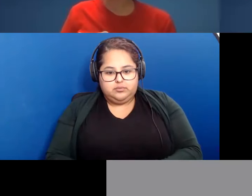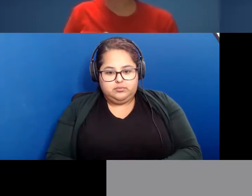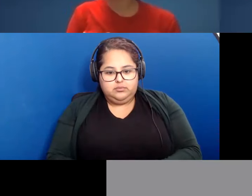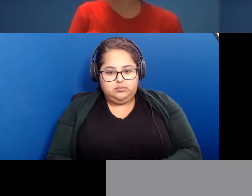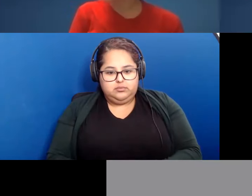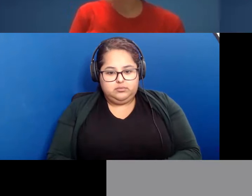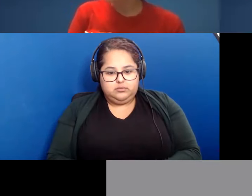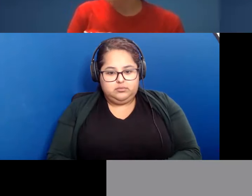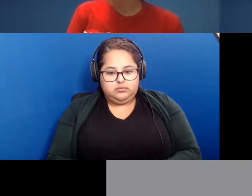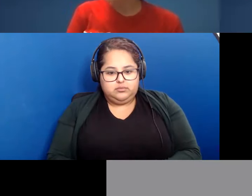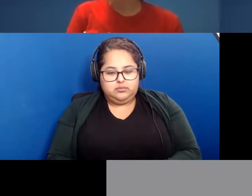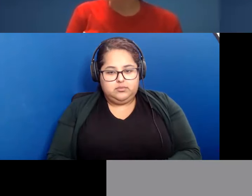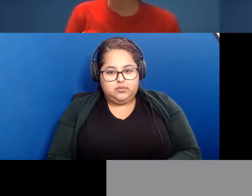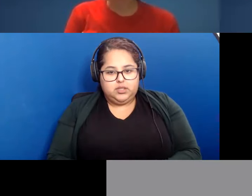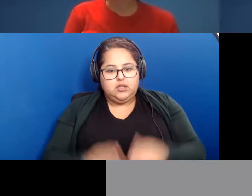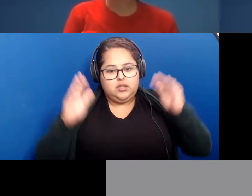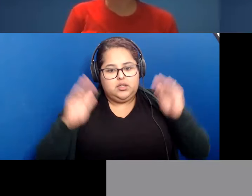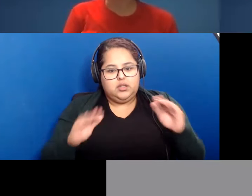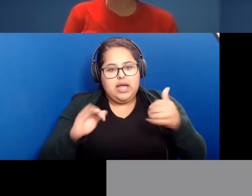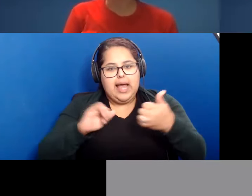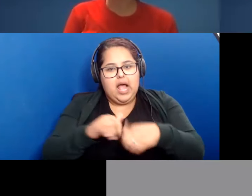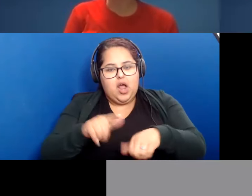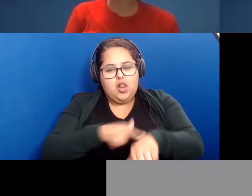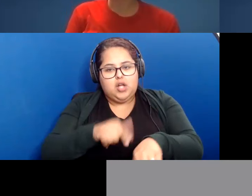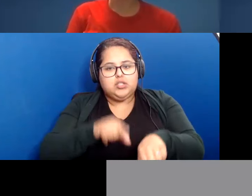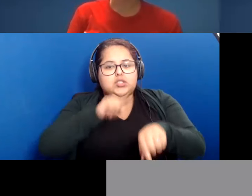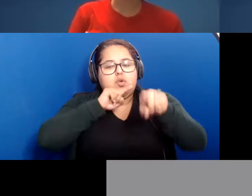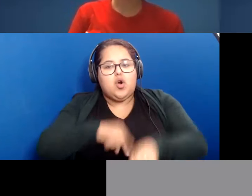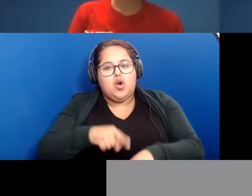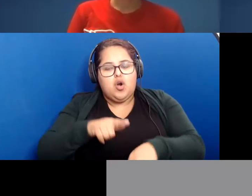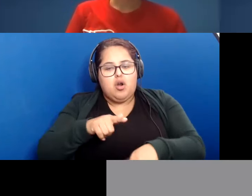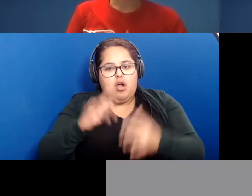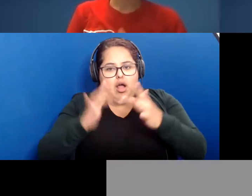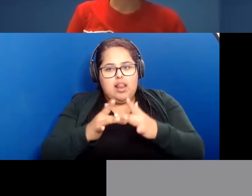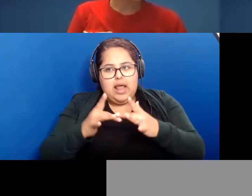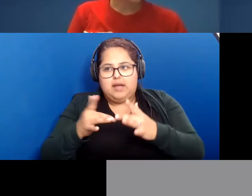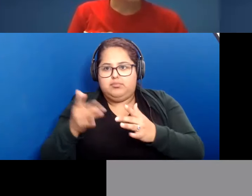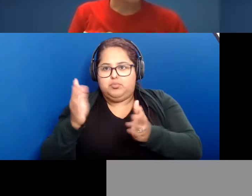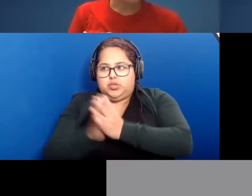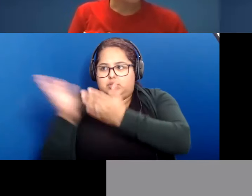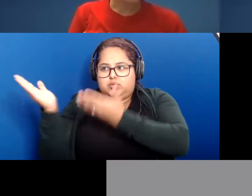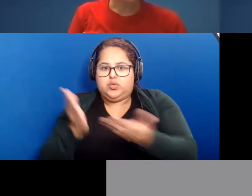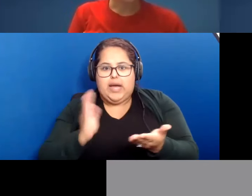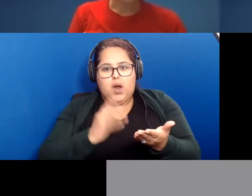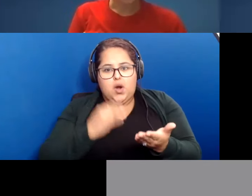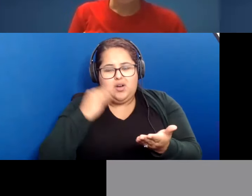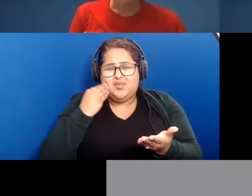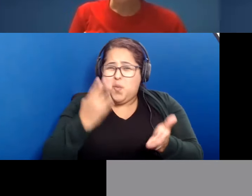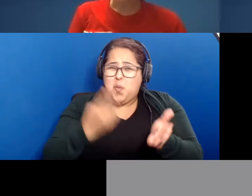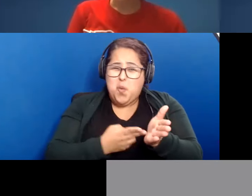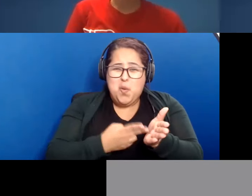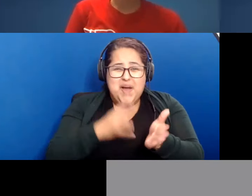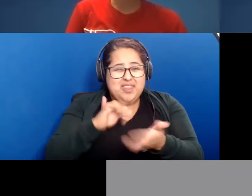All right, next question. How long does the order online take to get to our homes? Honestly, I don't have an answer. I don't